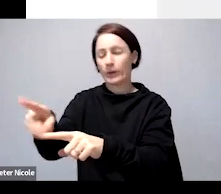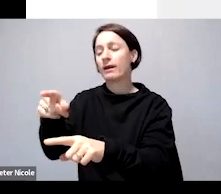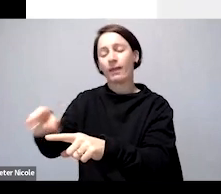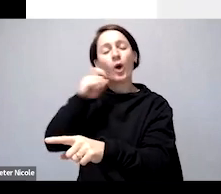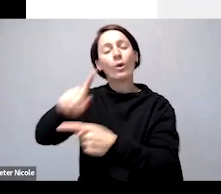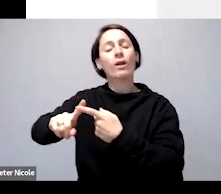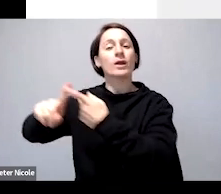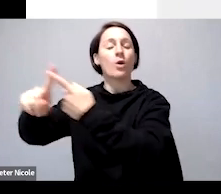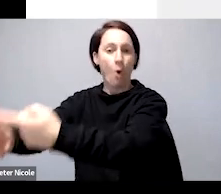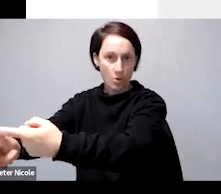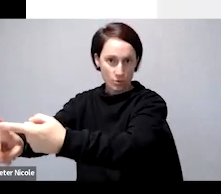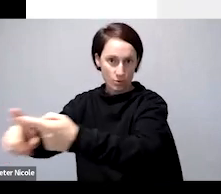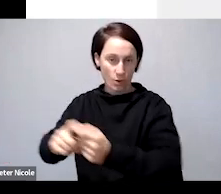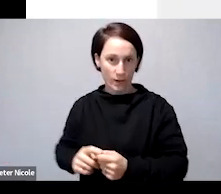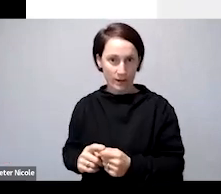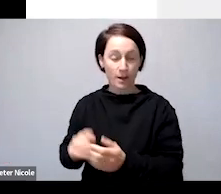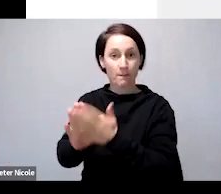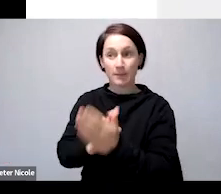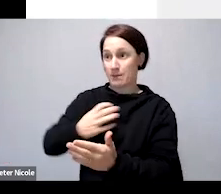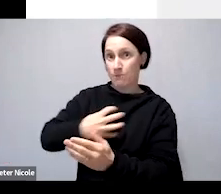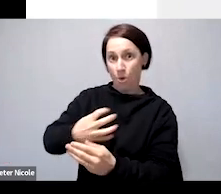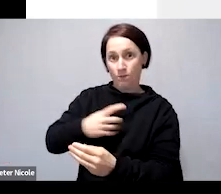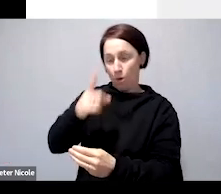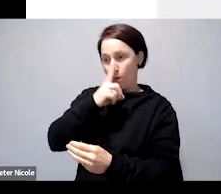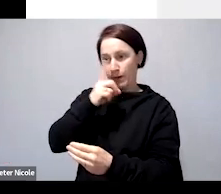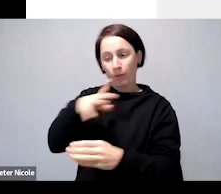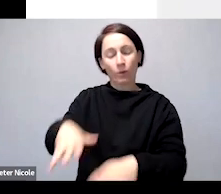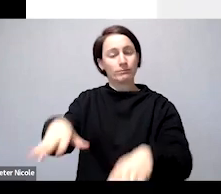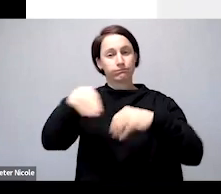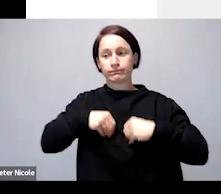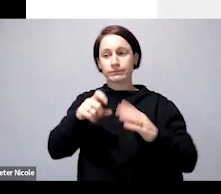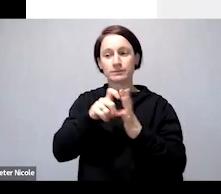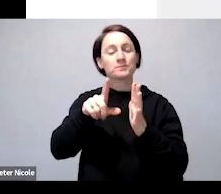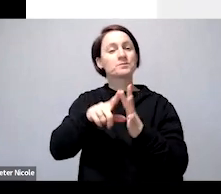as more people embrace disability inclusive disaster risk